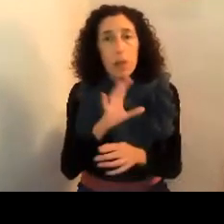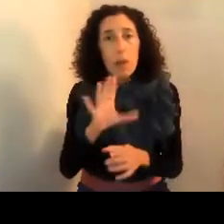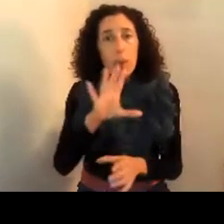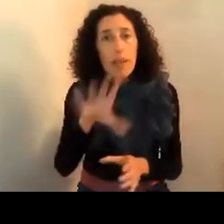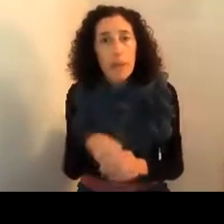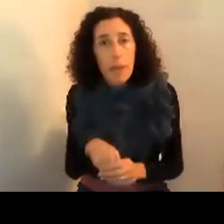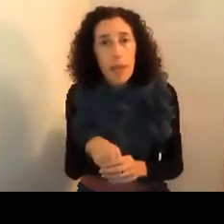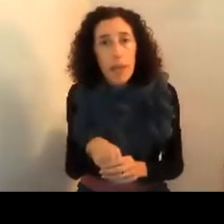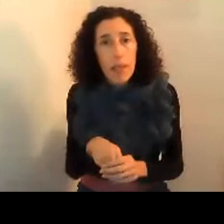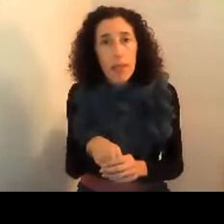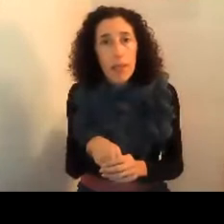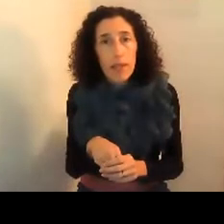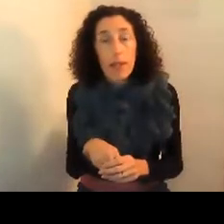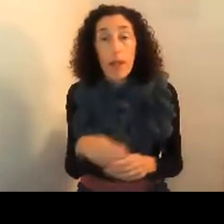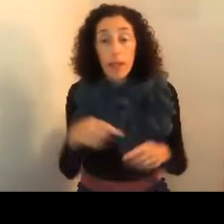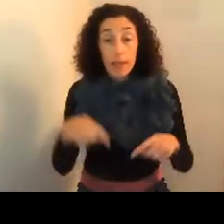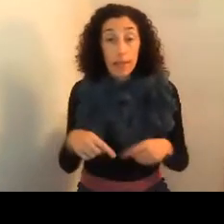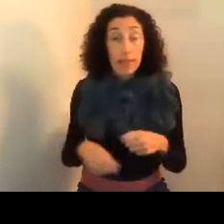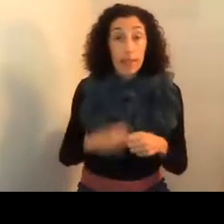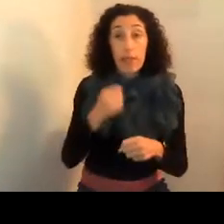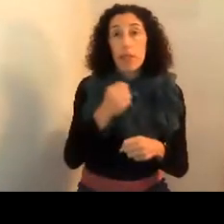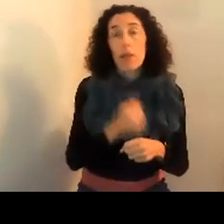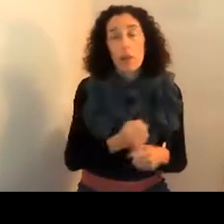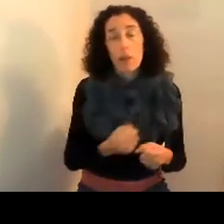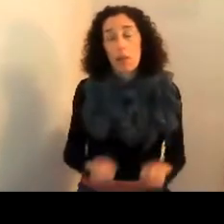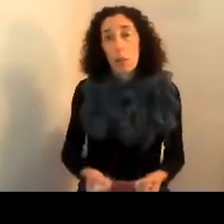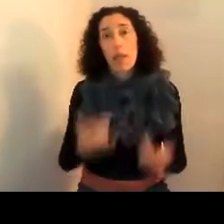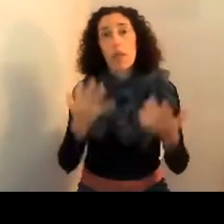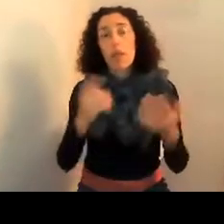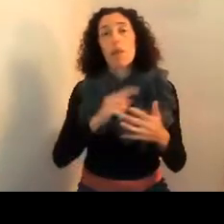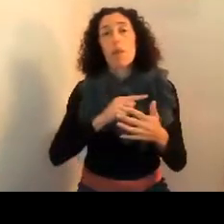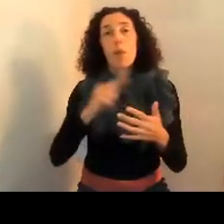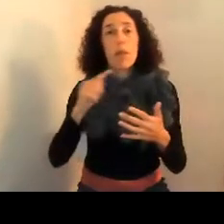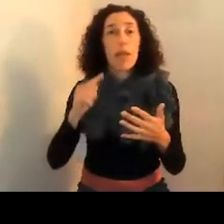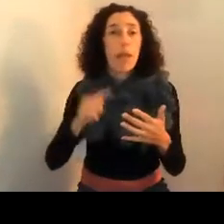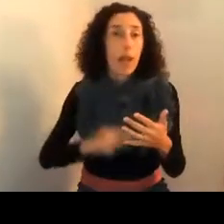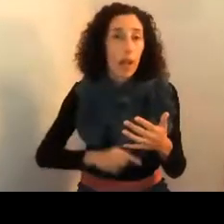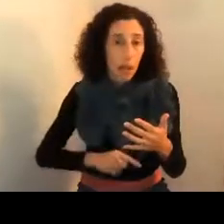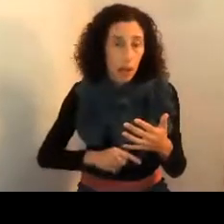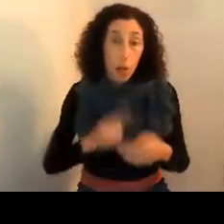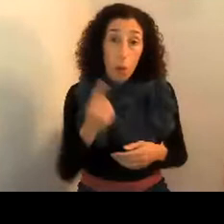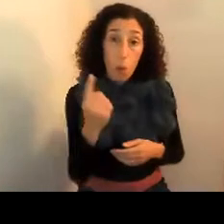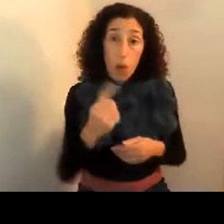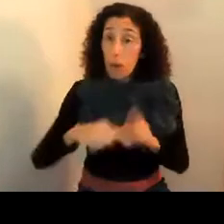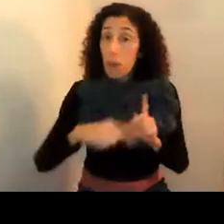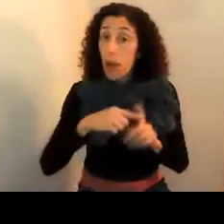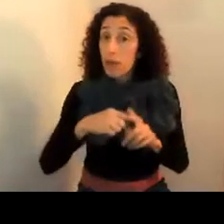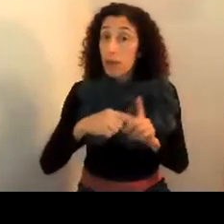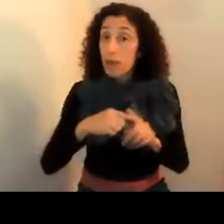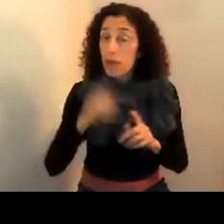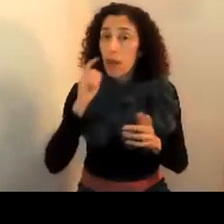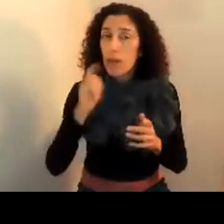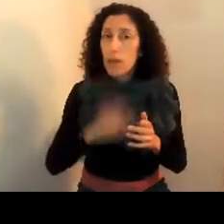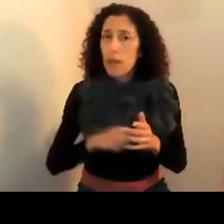this year, one thing that I've noticed personally is a rise in coalitions. I think the need